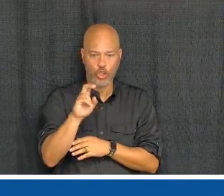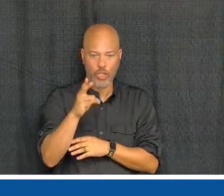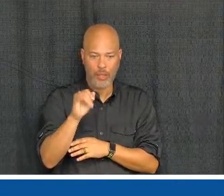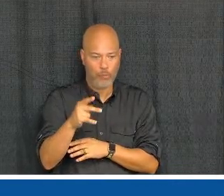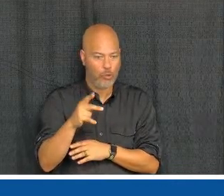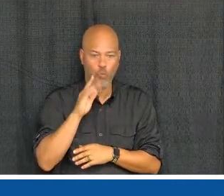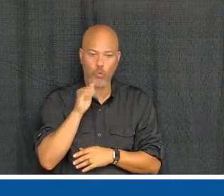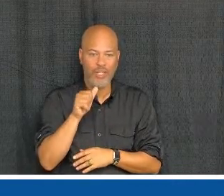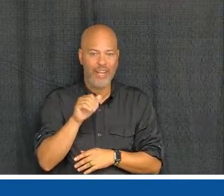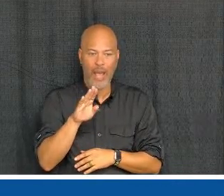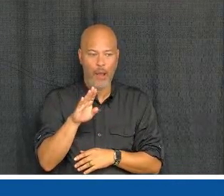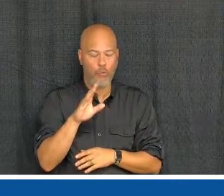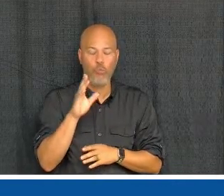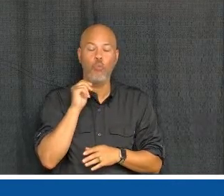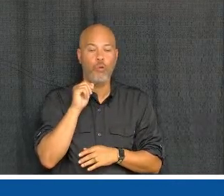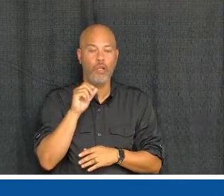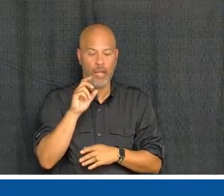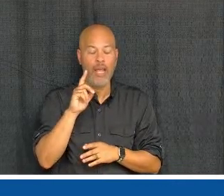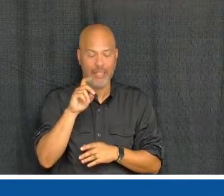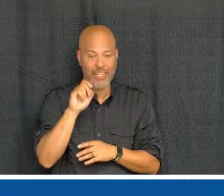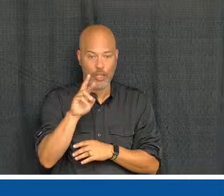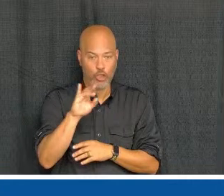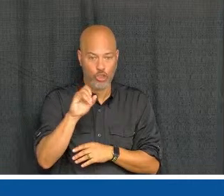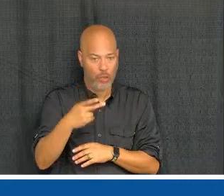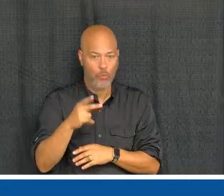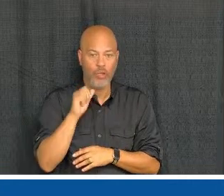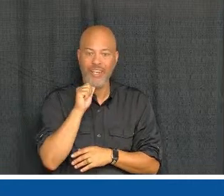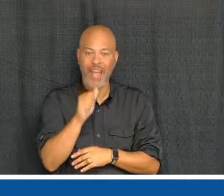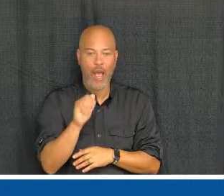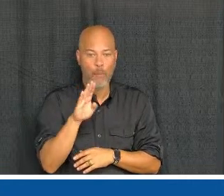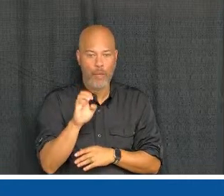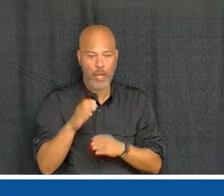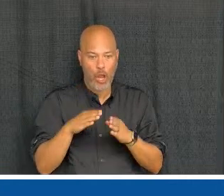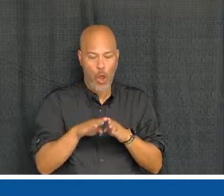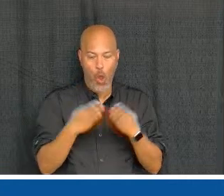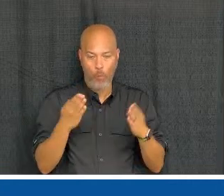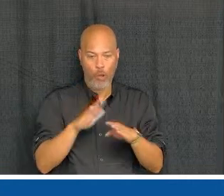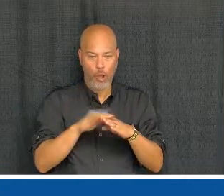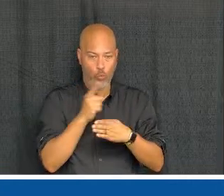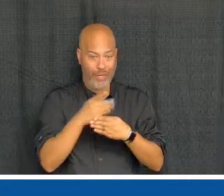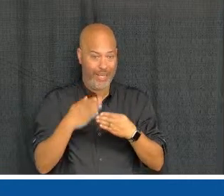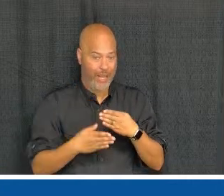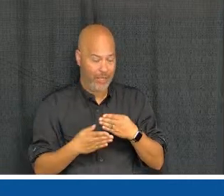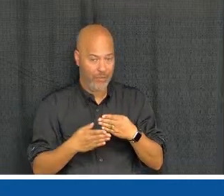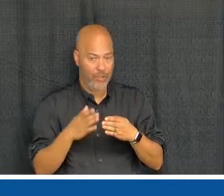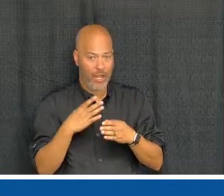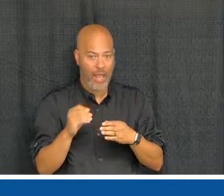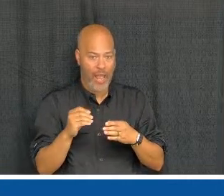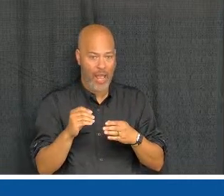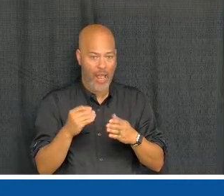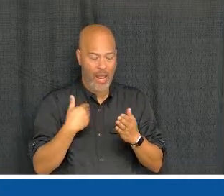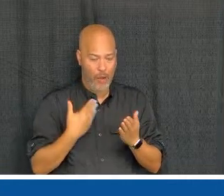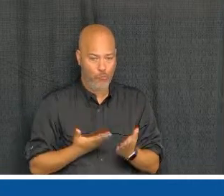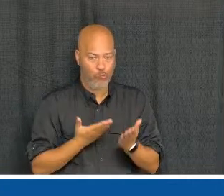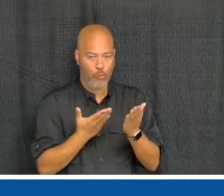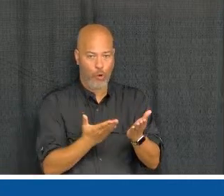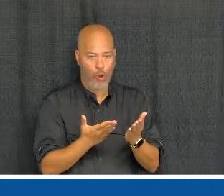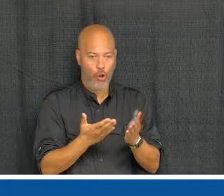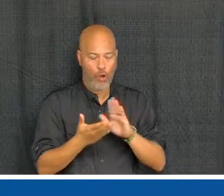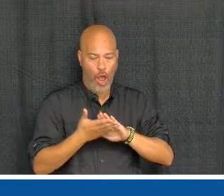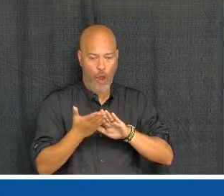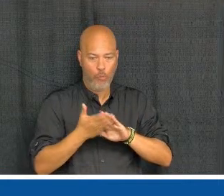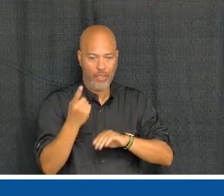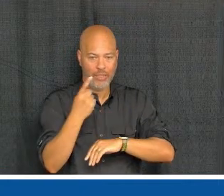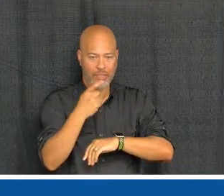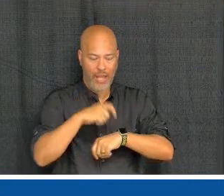will not be the dealership will not be open on weekends and has proposed operating times